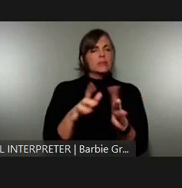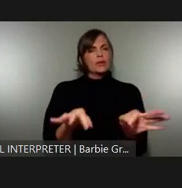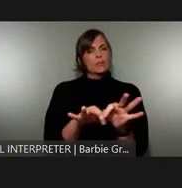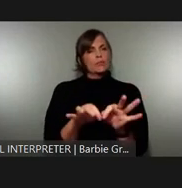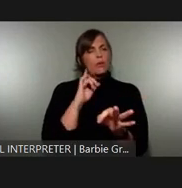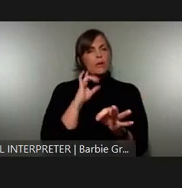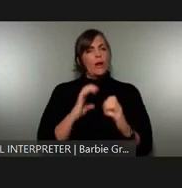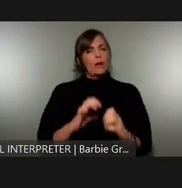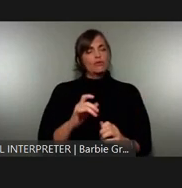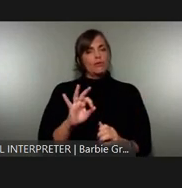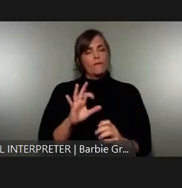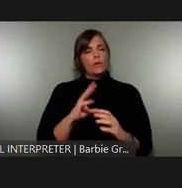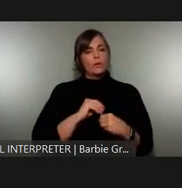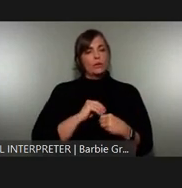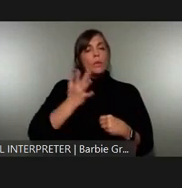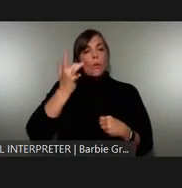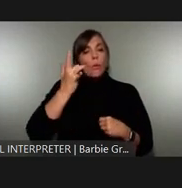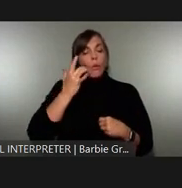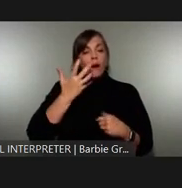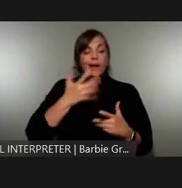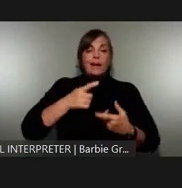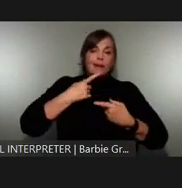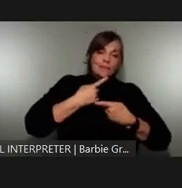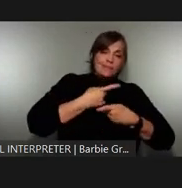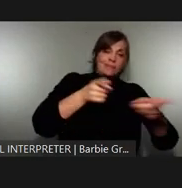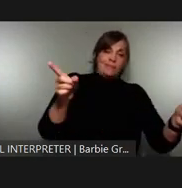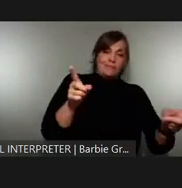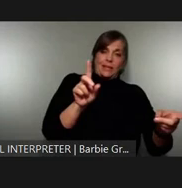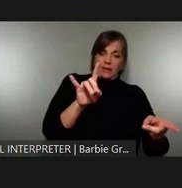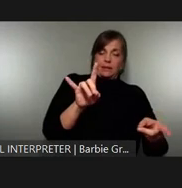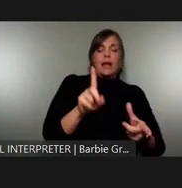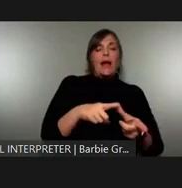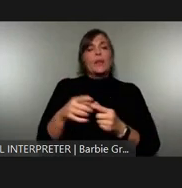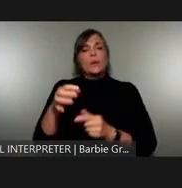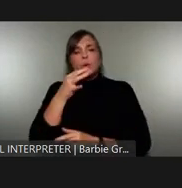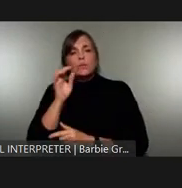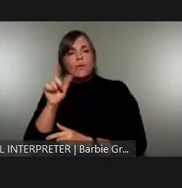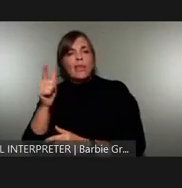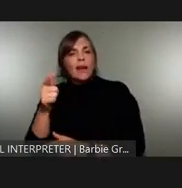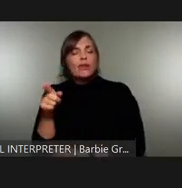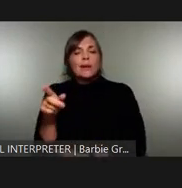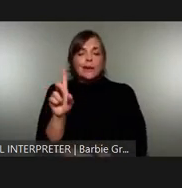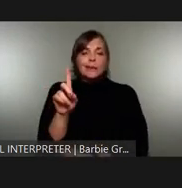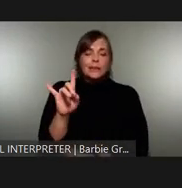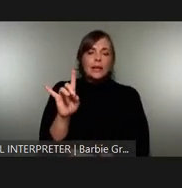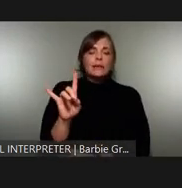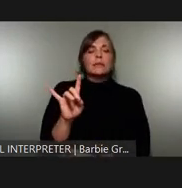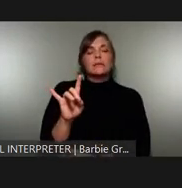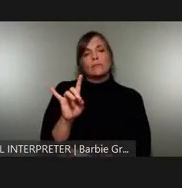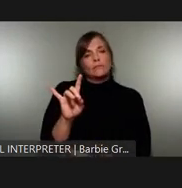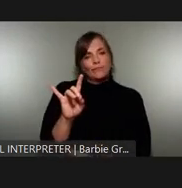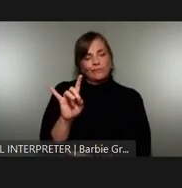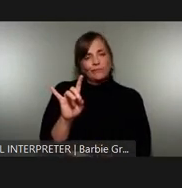taking a tour of NASA soon after he had given the speech, and he came across the